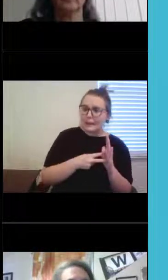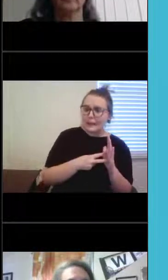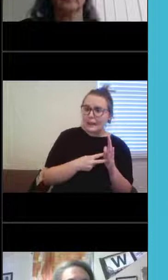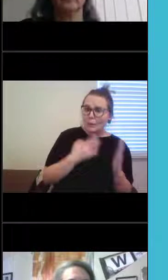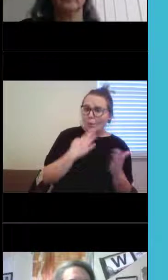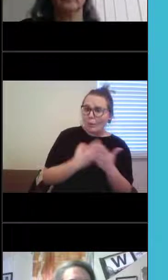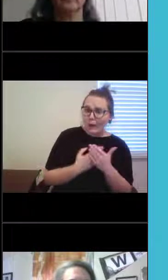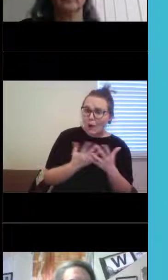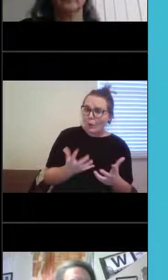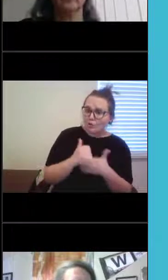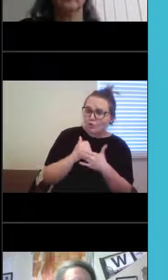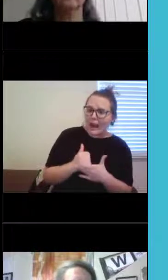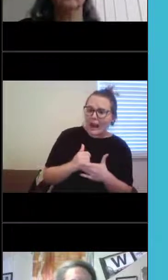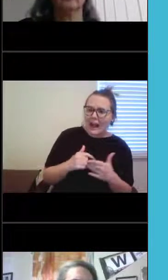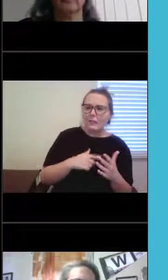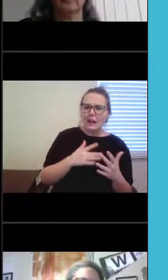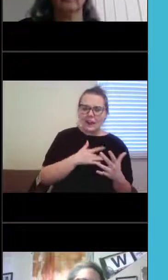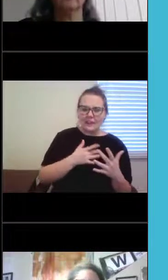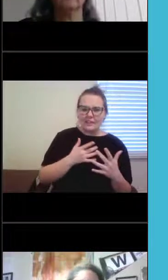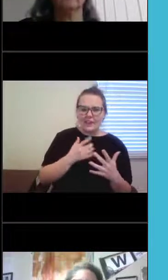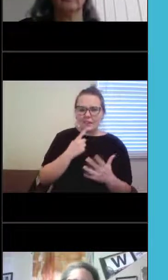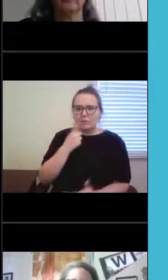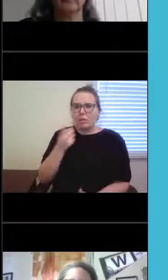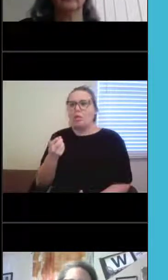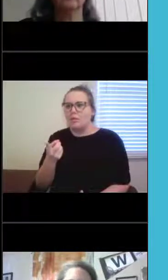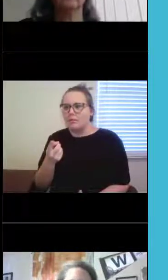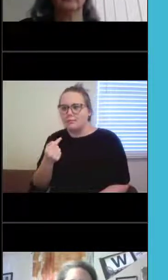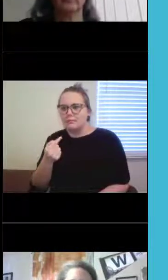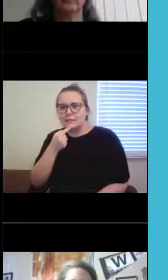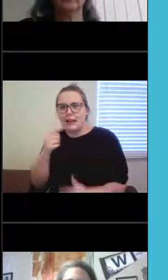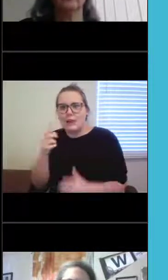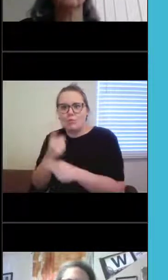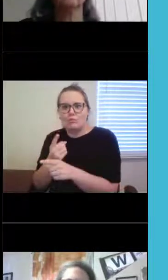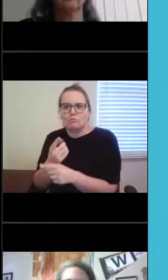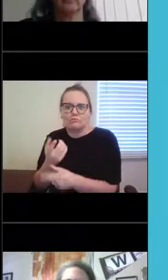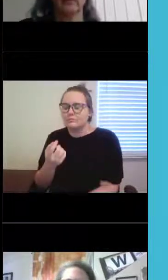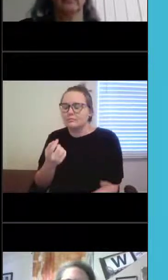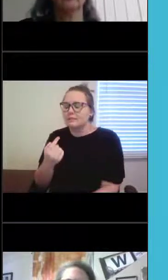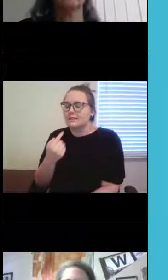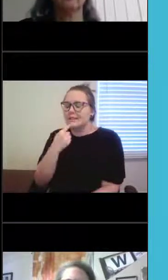And they might say the wrong thing.